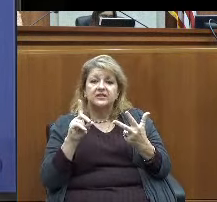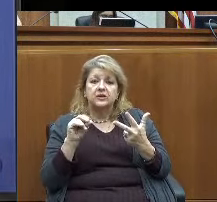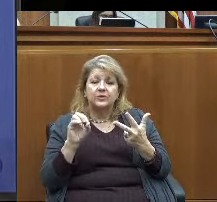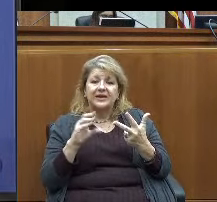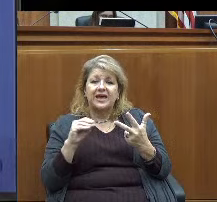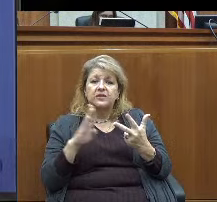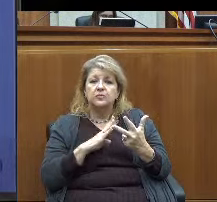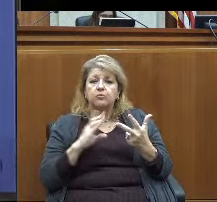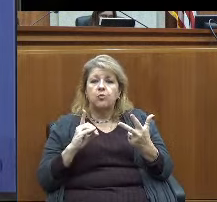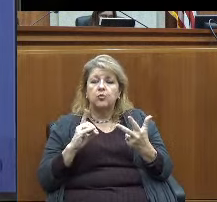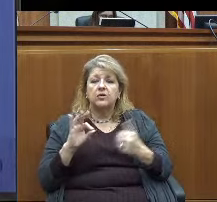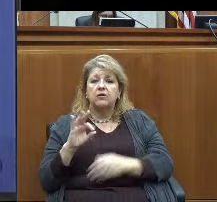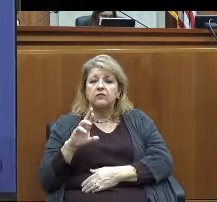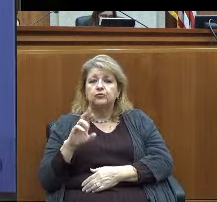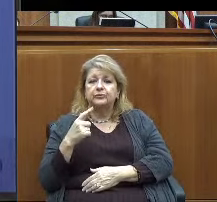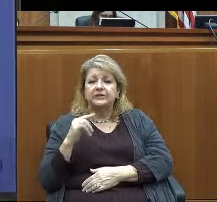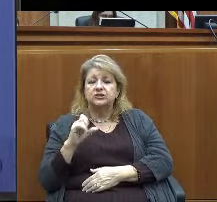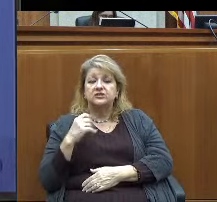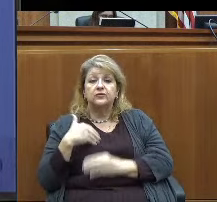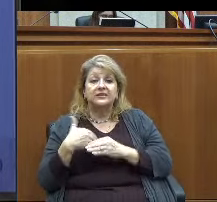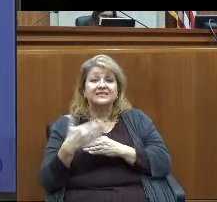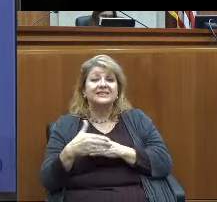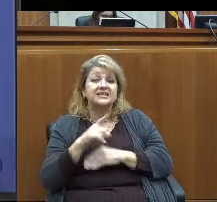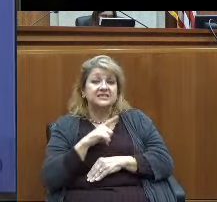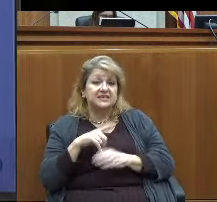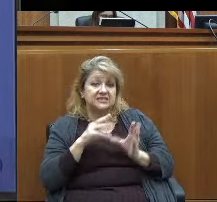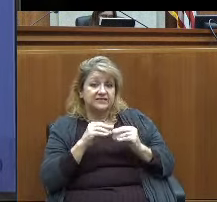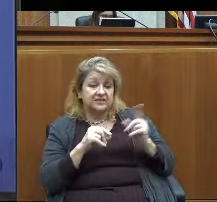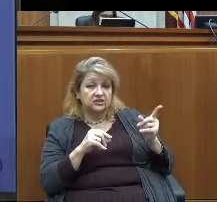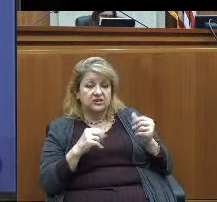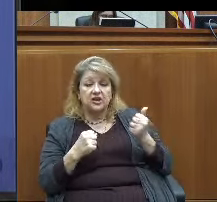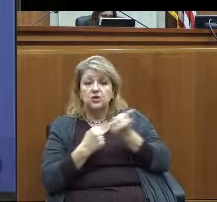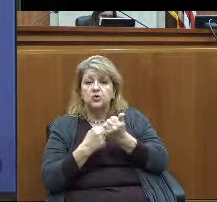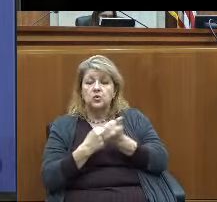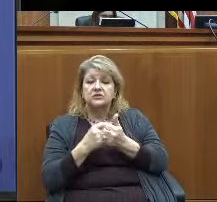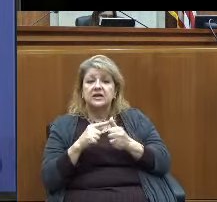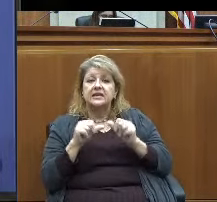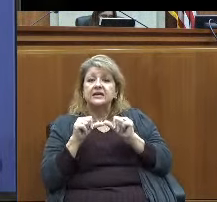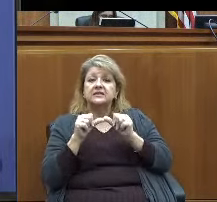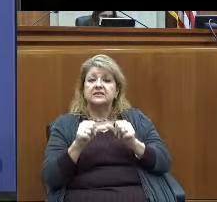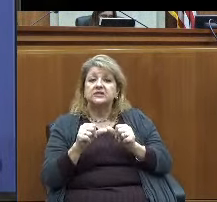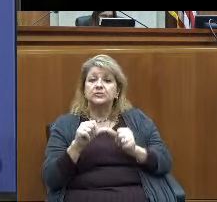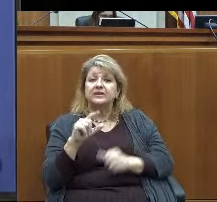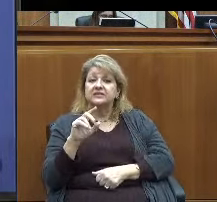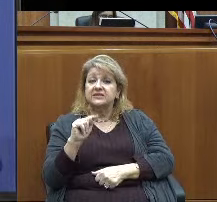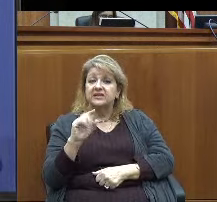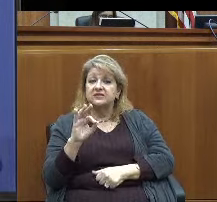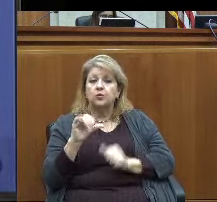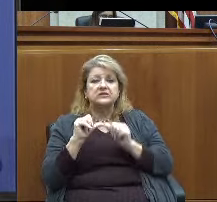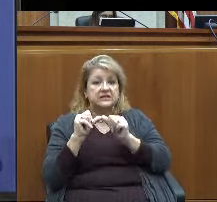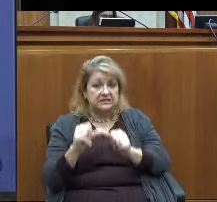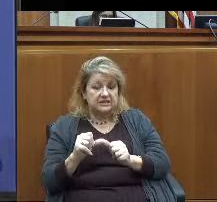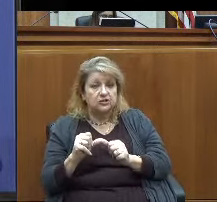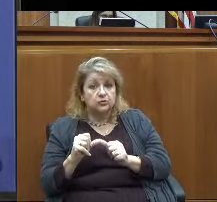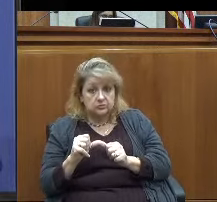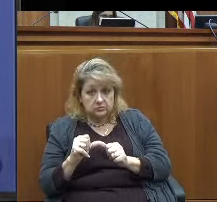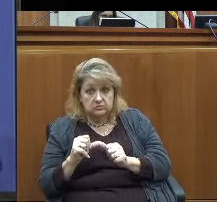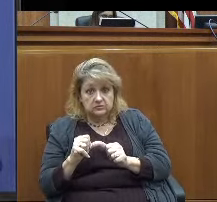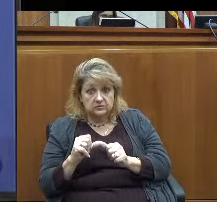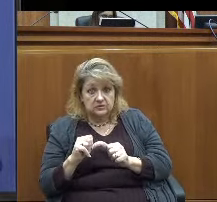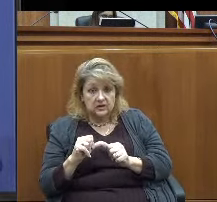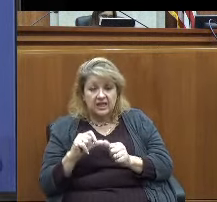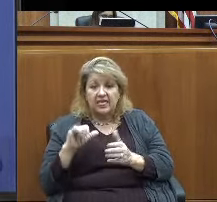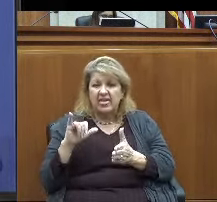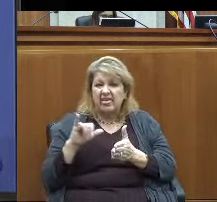and Board of Regents for this coming legislative session. They endorsed the continuation of the task force, which is set